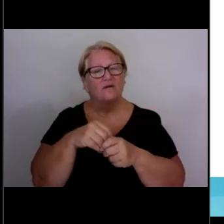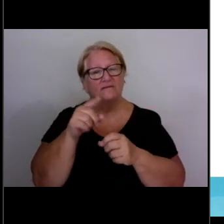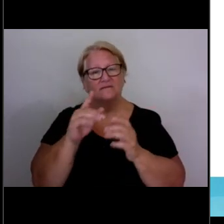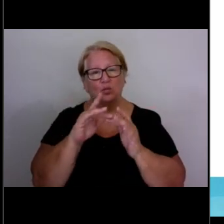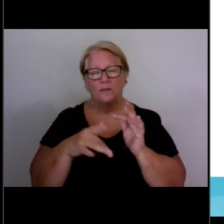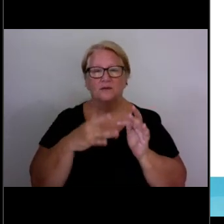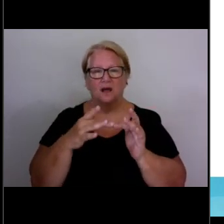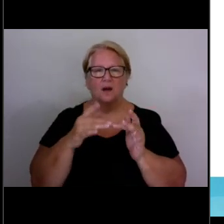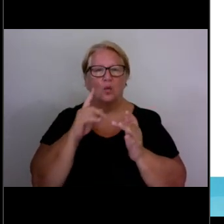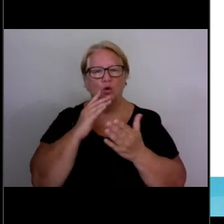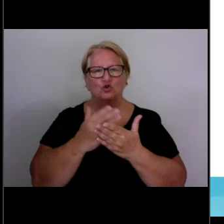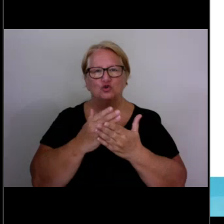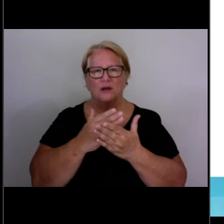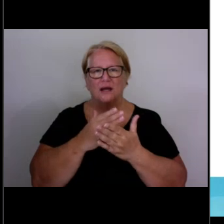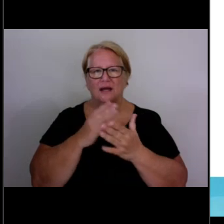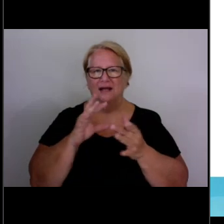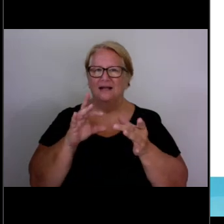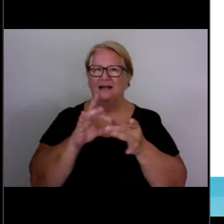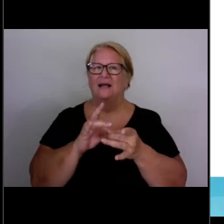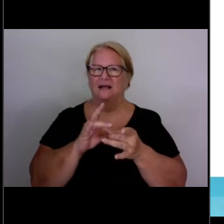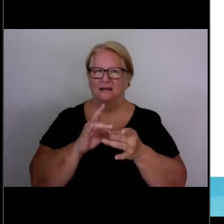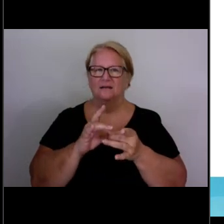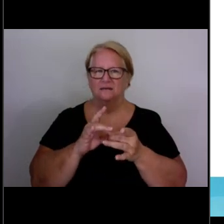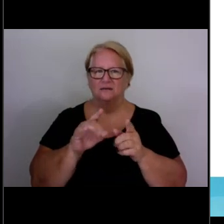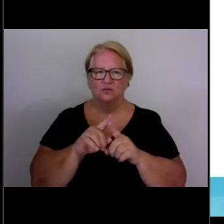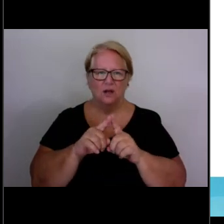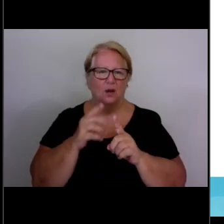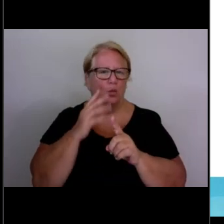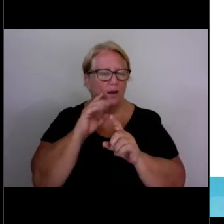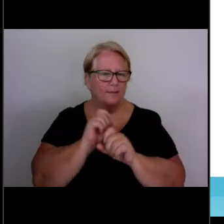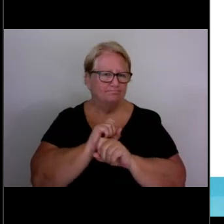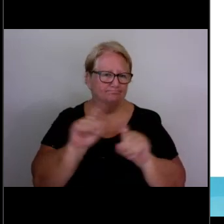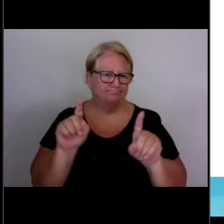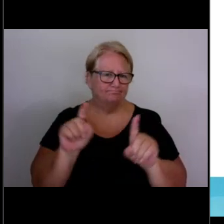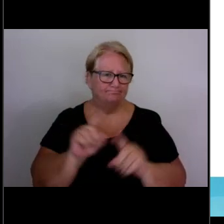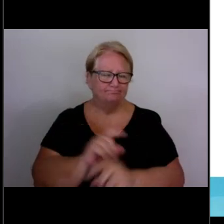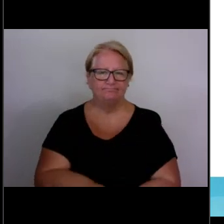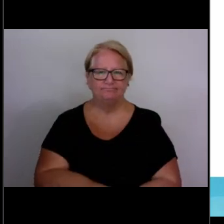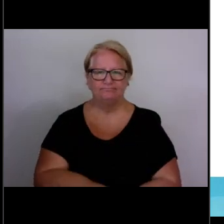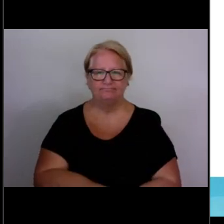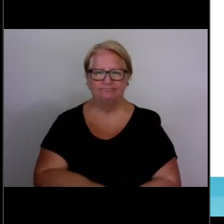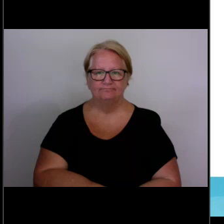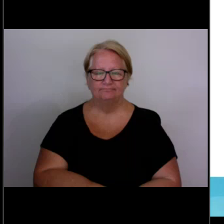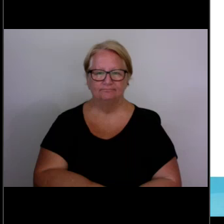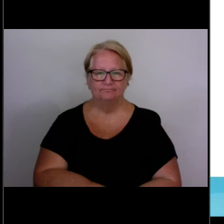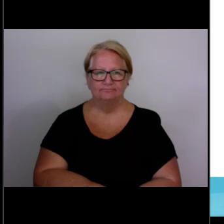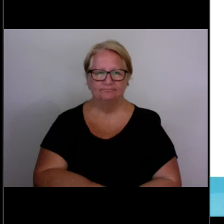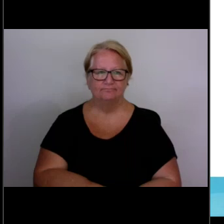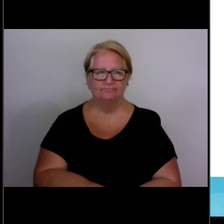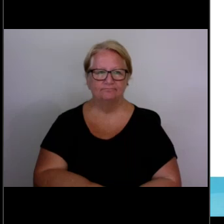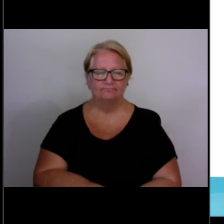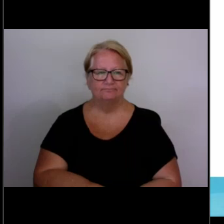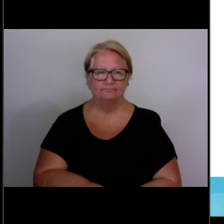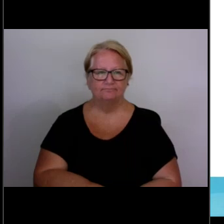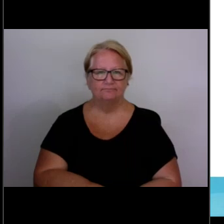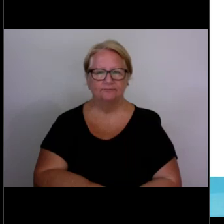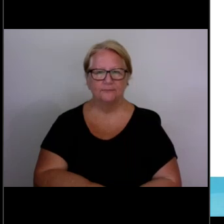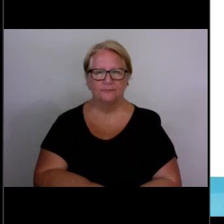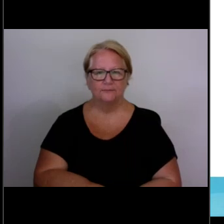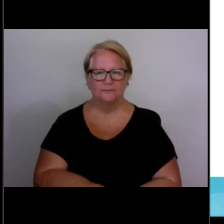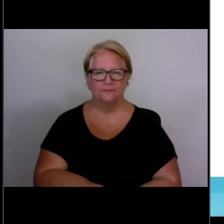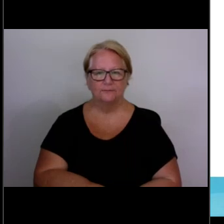share the link to that when we send the post-webinar email out. And our final slide for today is just to let